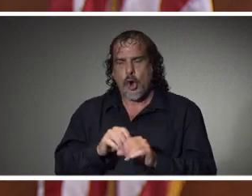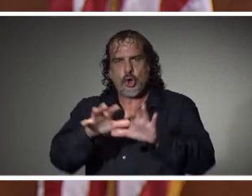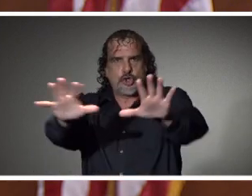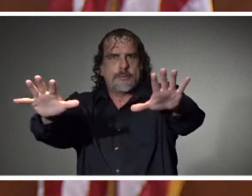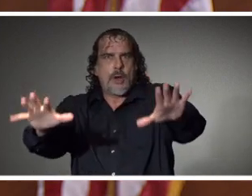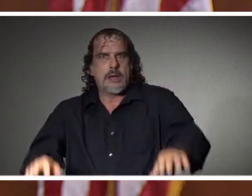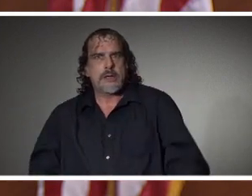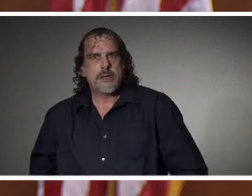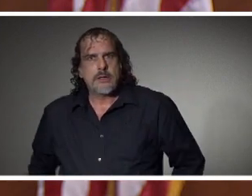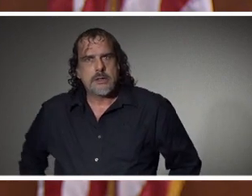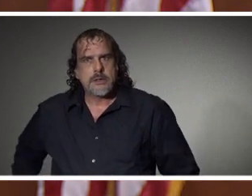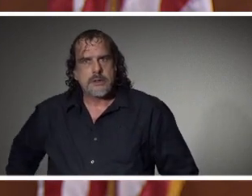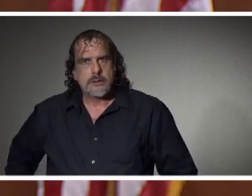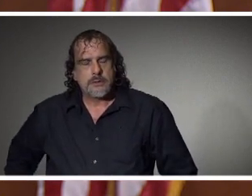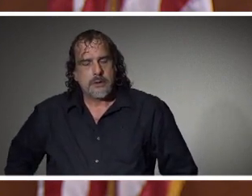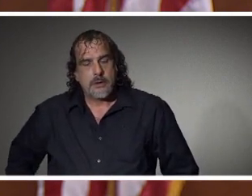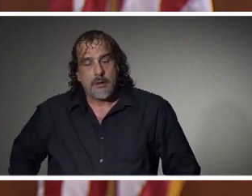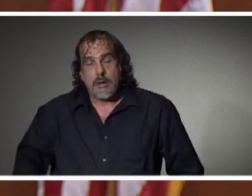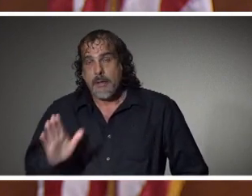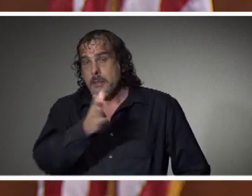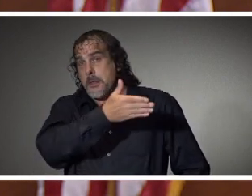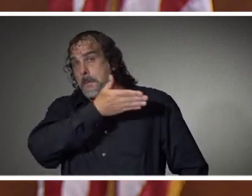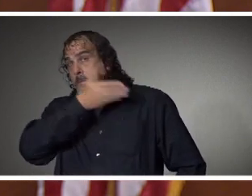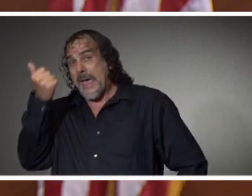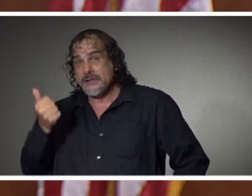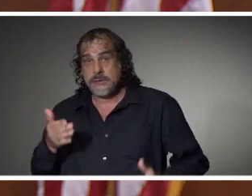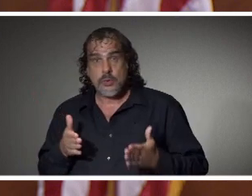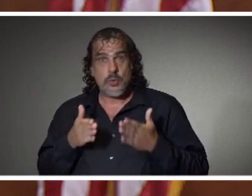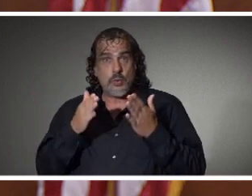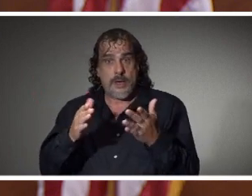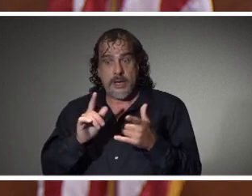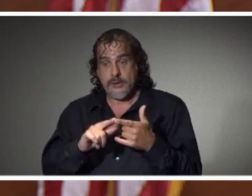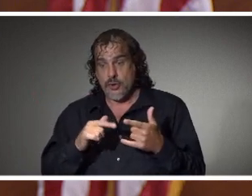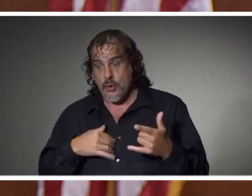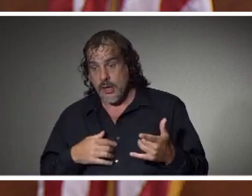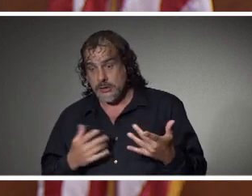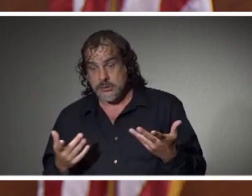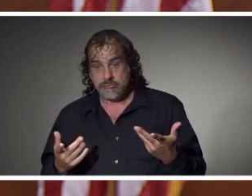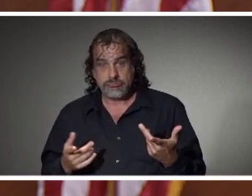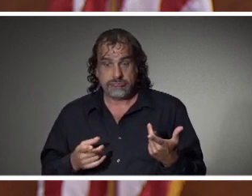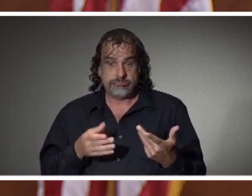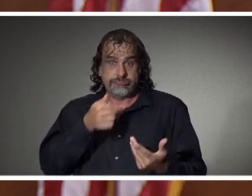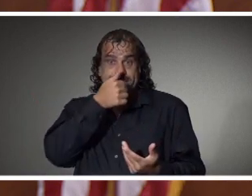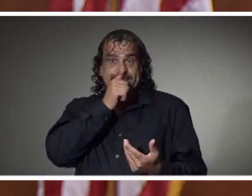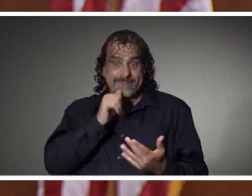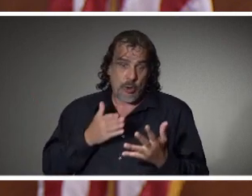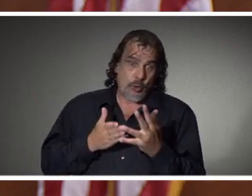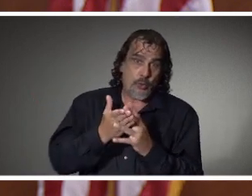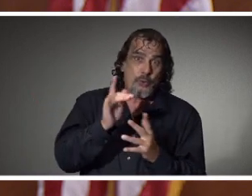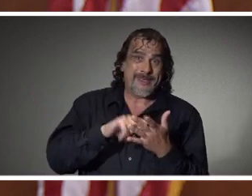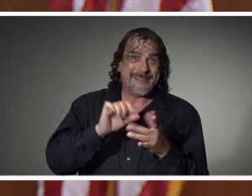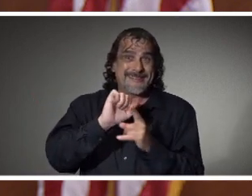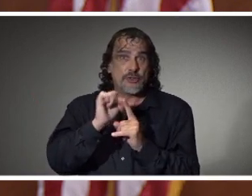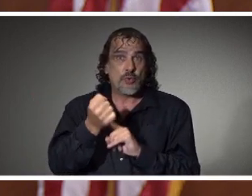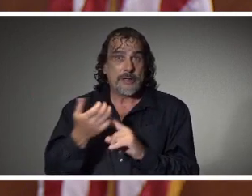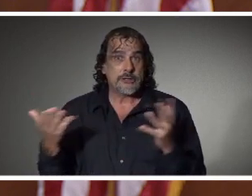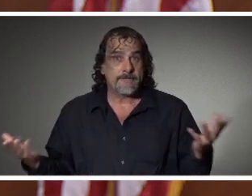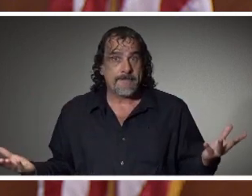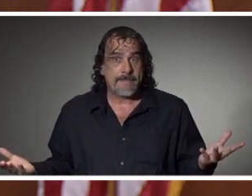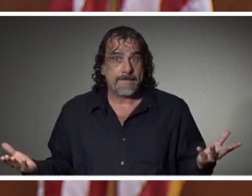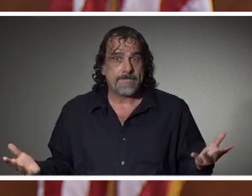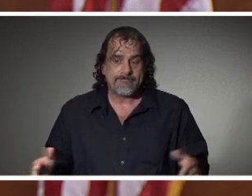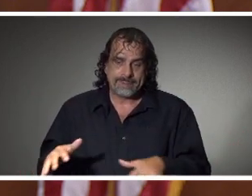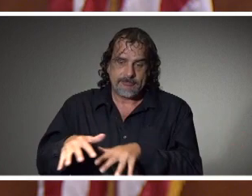the virus. And the best way for us to deal with the situation that we're currently in is to